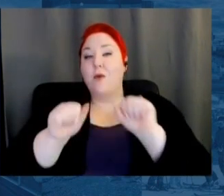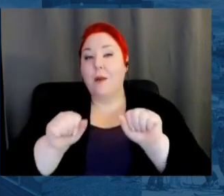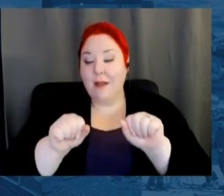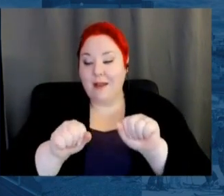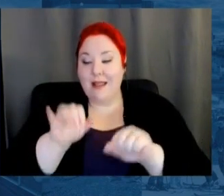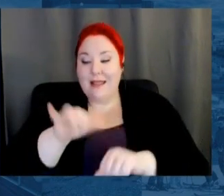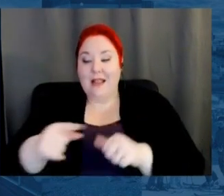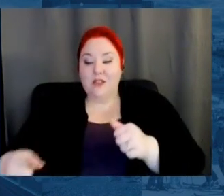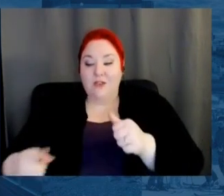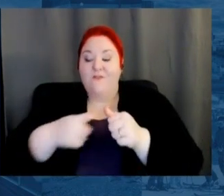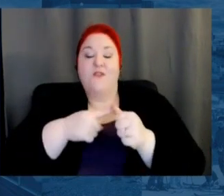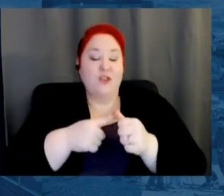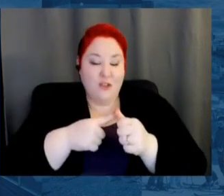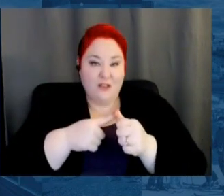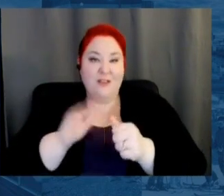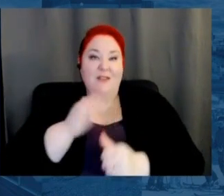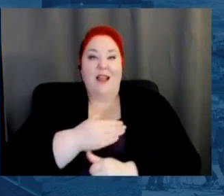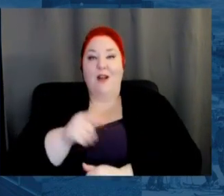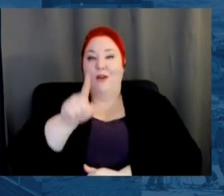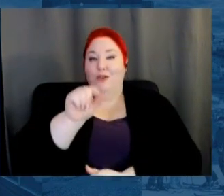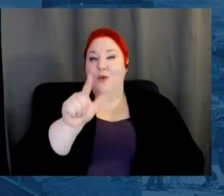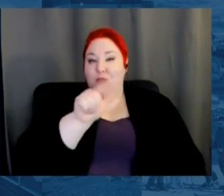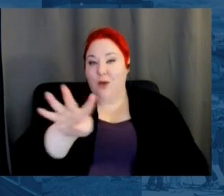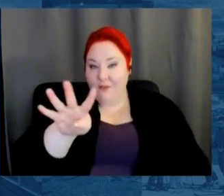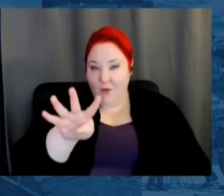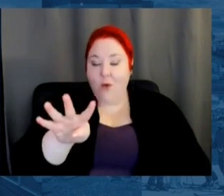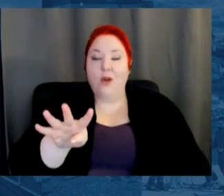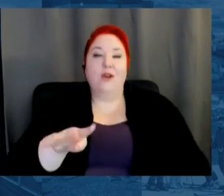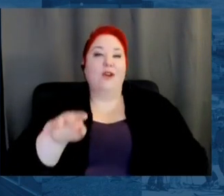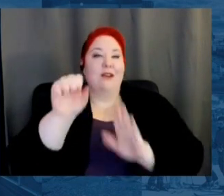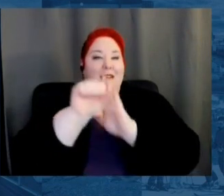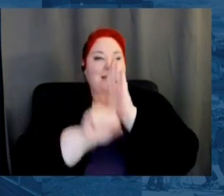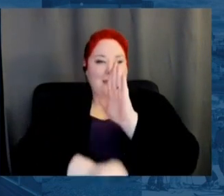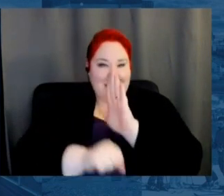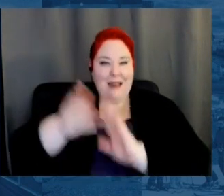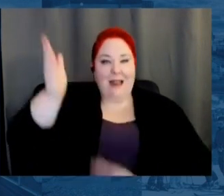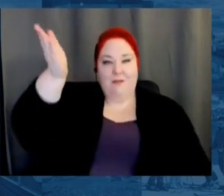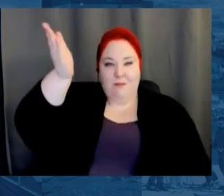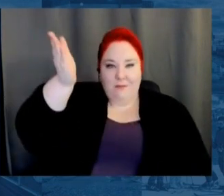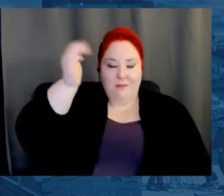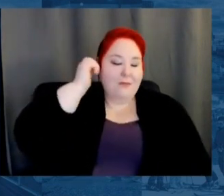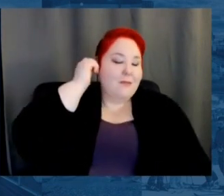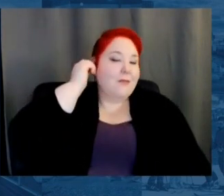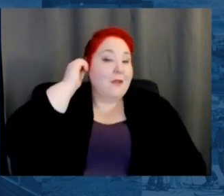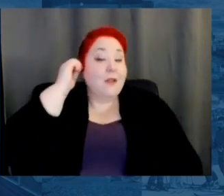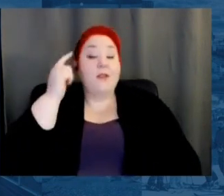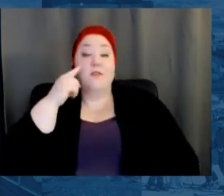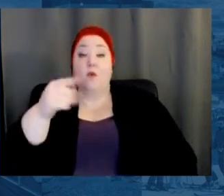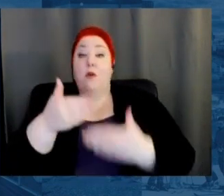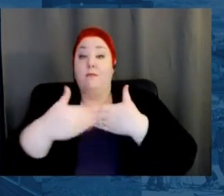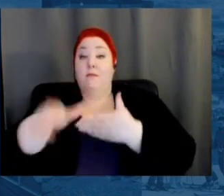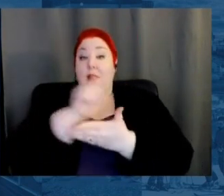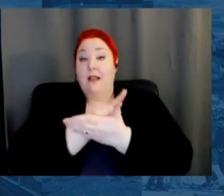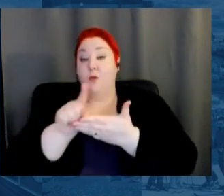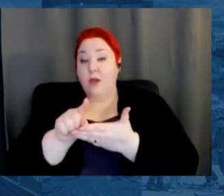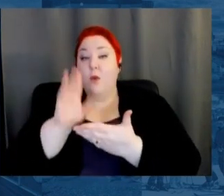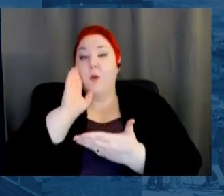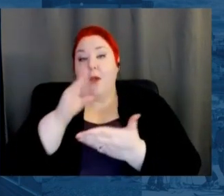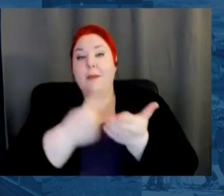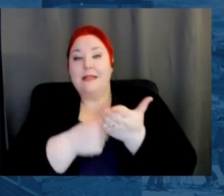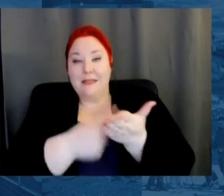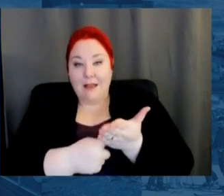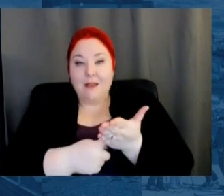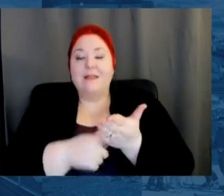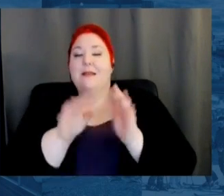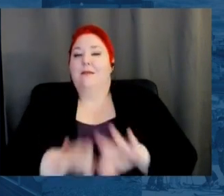plank of our 2024 State of the State. Over the course of the next week, we'll be discussing another set of key issues